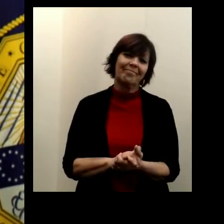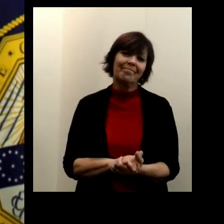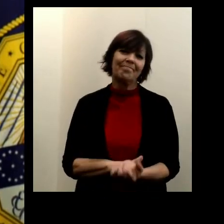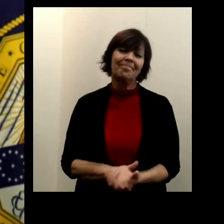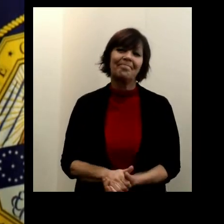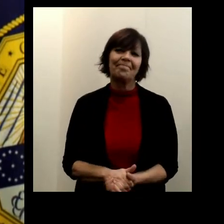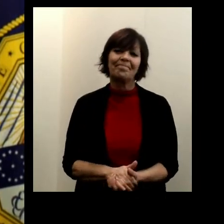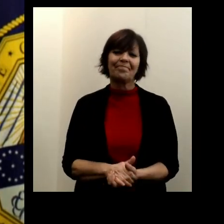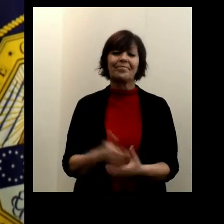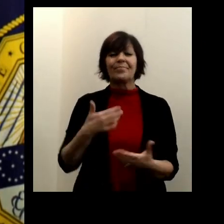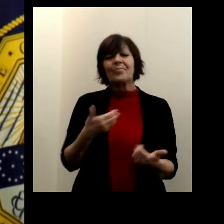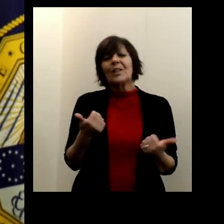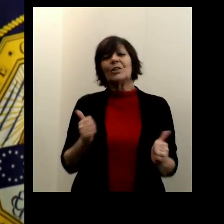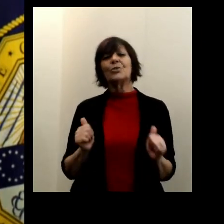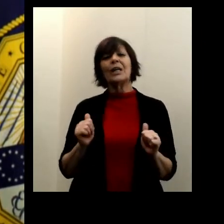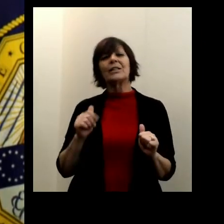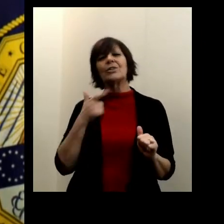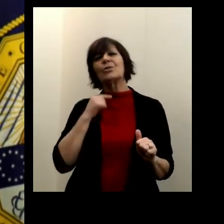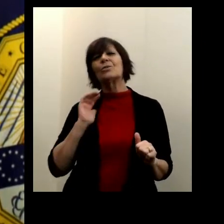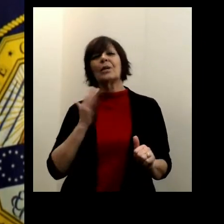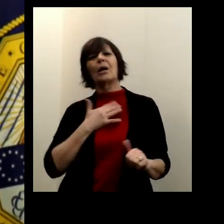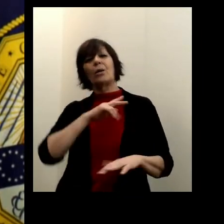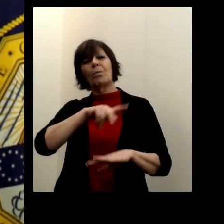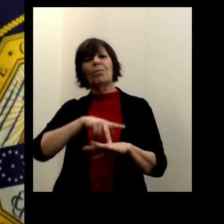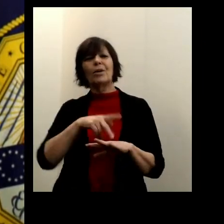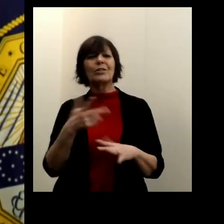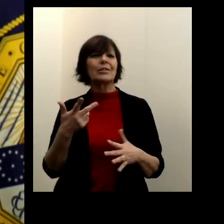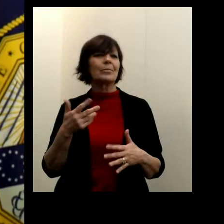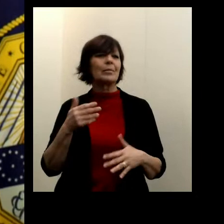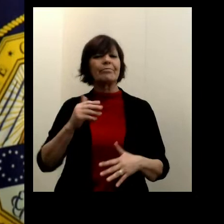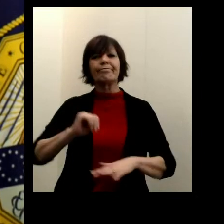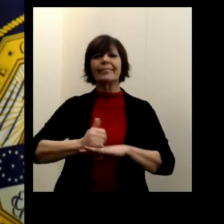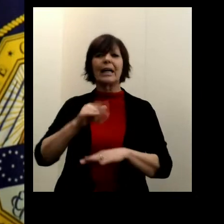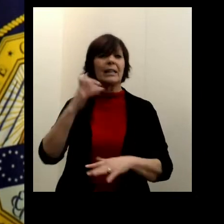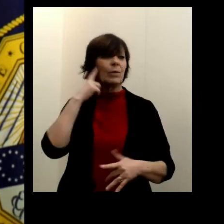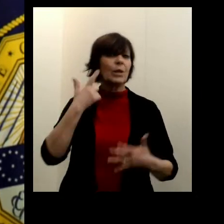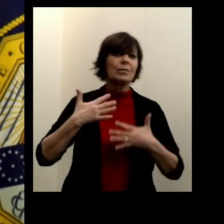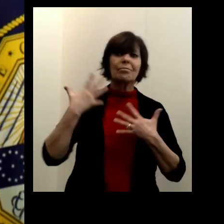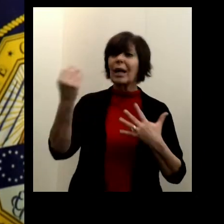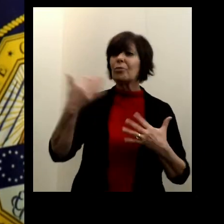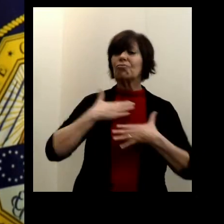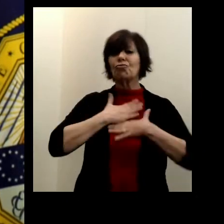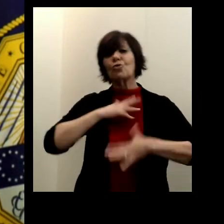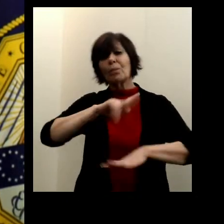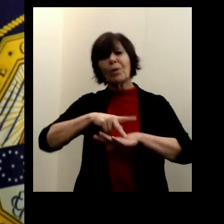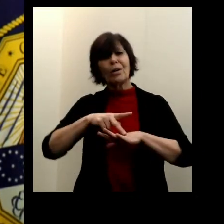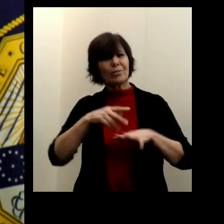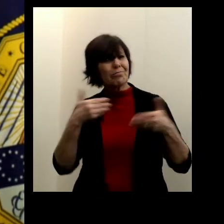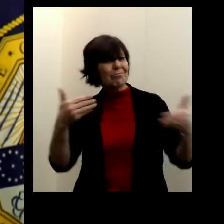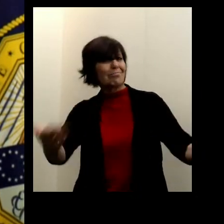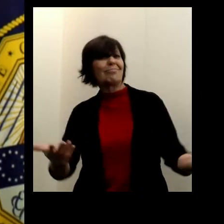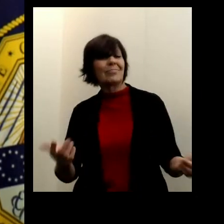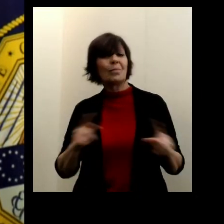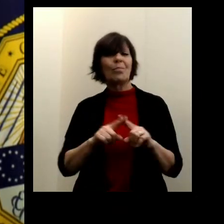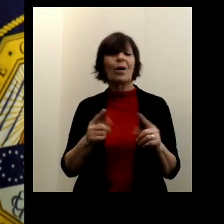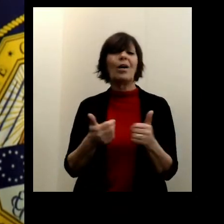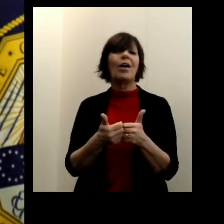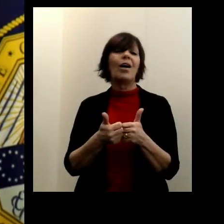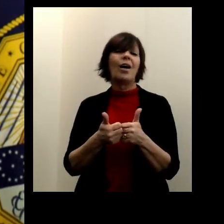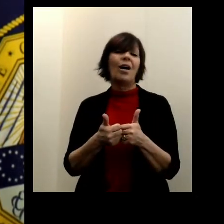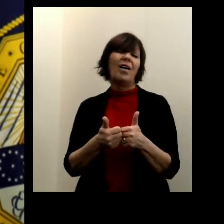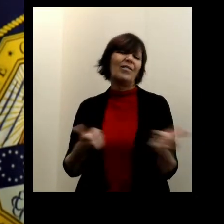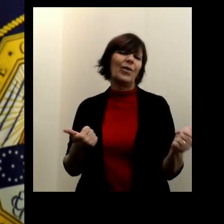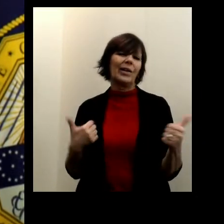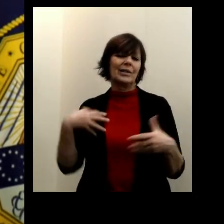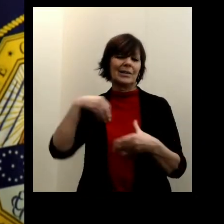State parks. We're going to try to do that at a couple of our parks. So if you want to get out and enjoy the parks, please do that. But we're going to avoid the interior